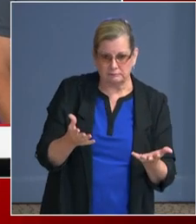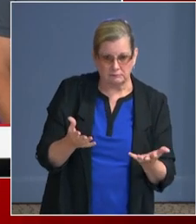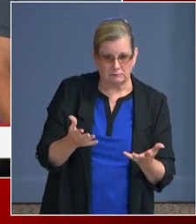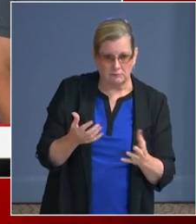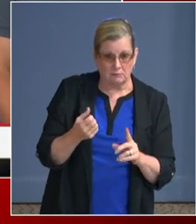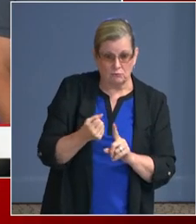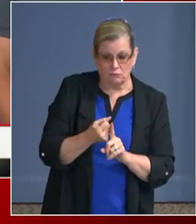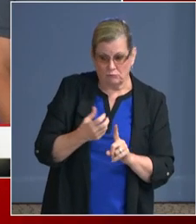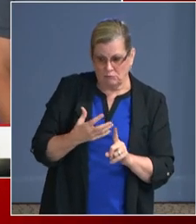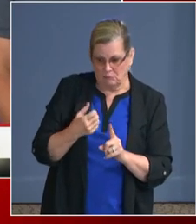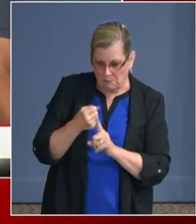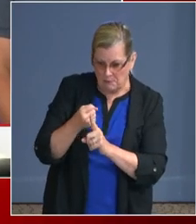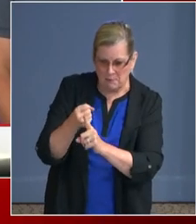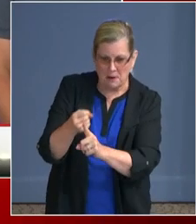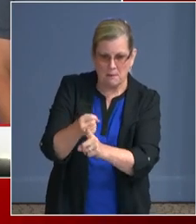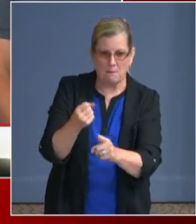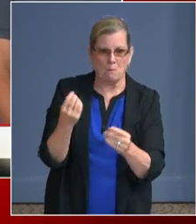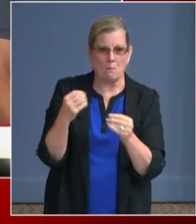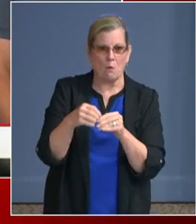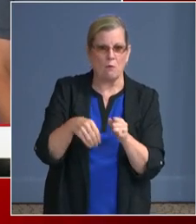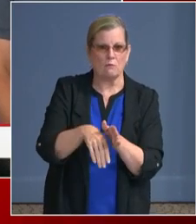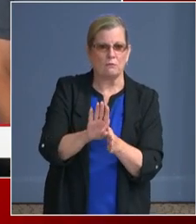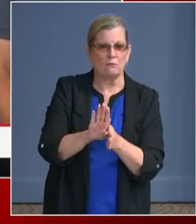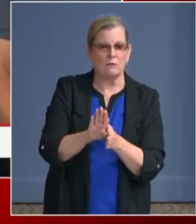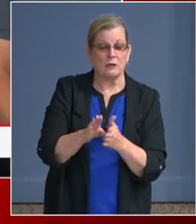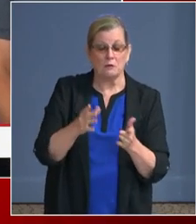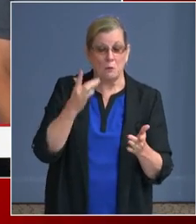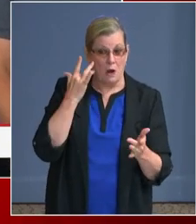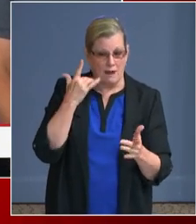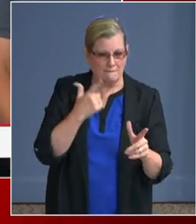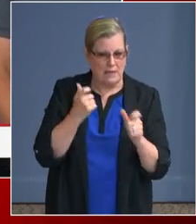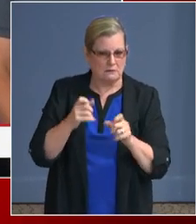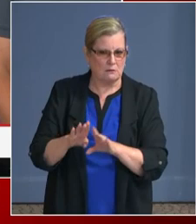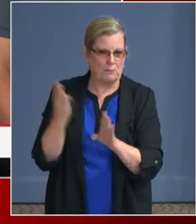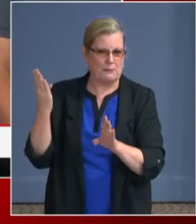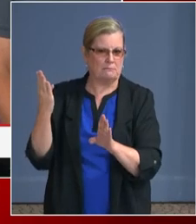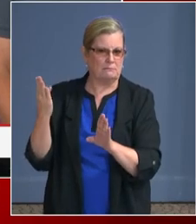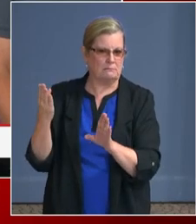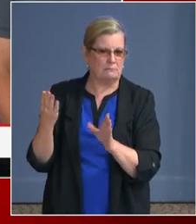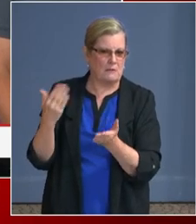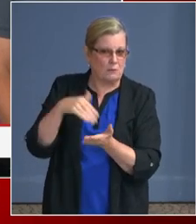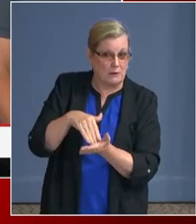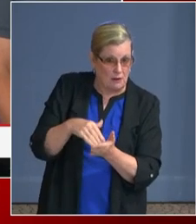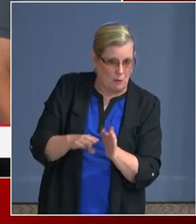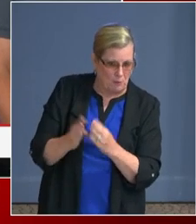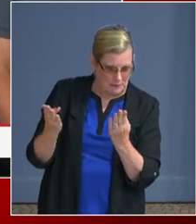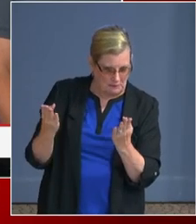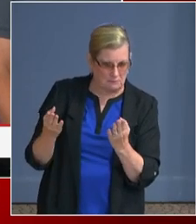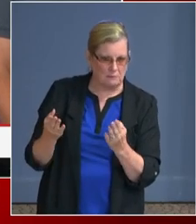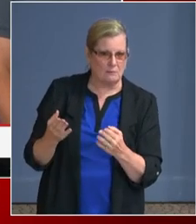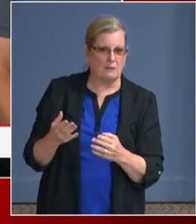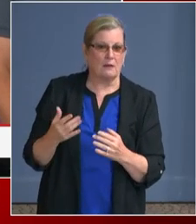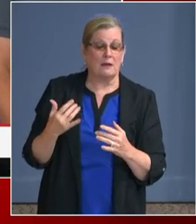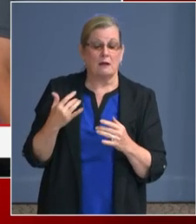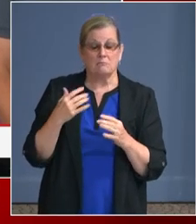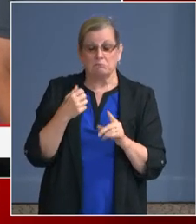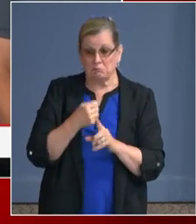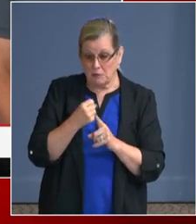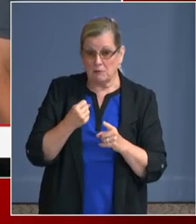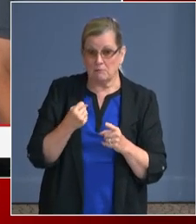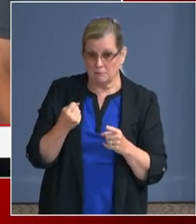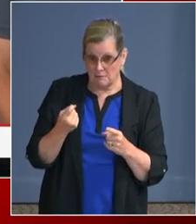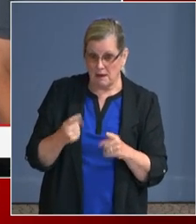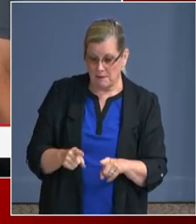growth have had a faster reopening and have had higher rates of community transmission at the time that they